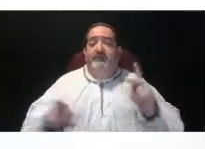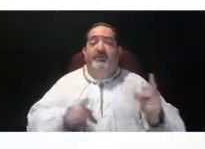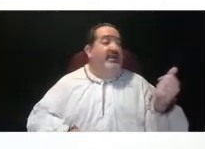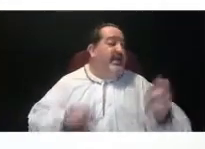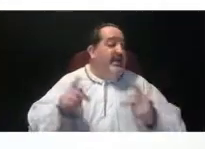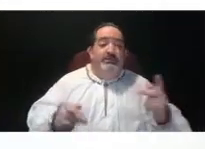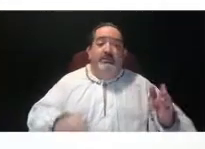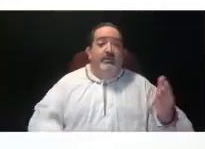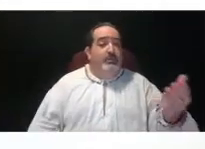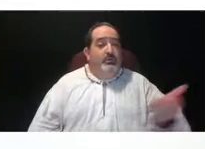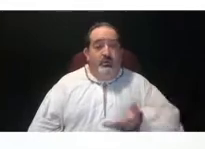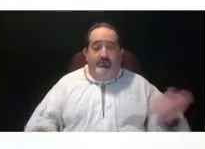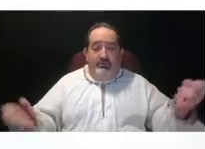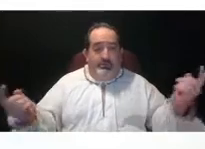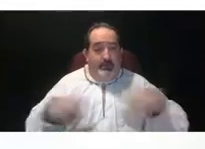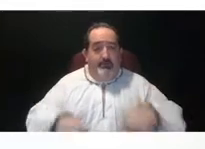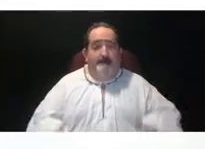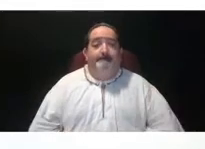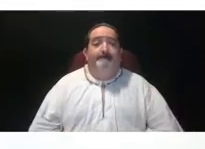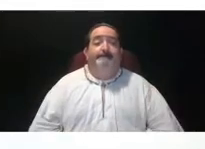Anybody is welcome to come along.